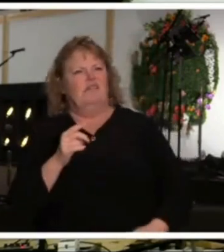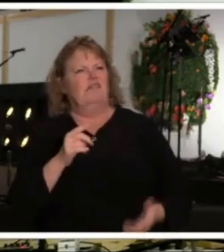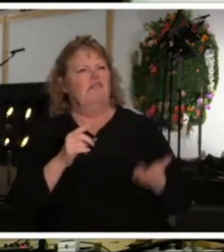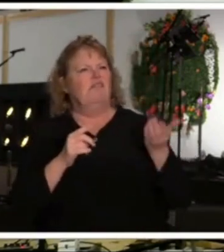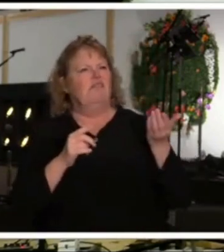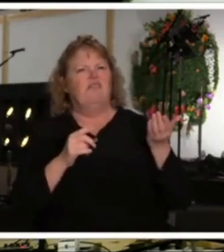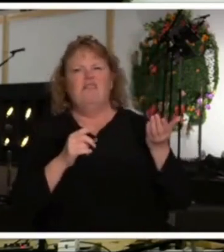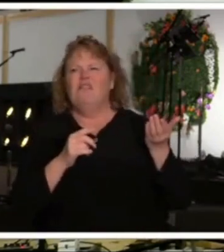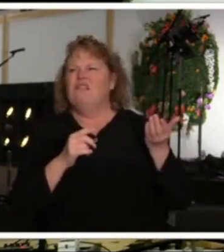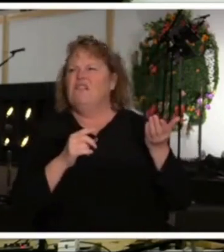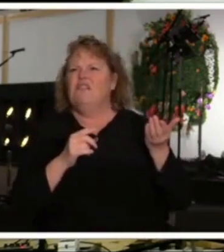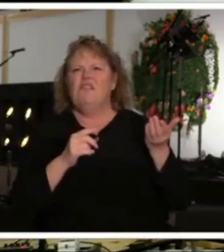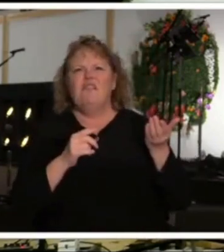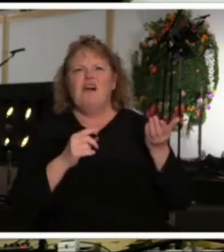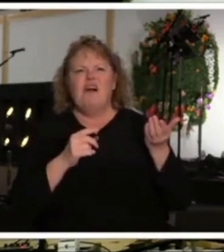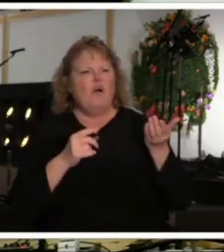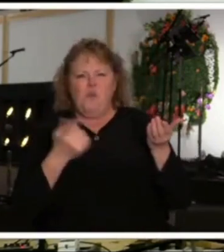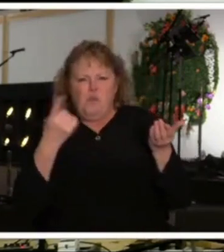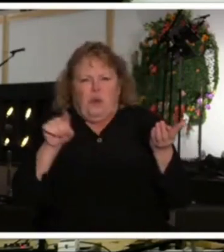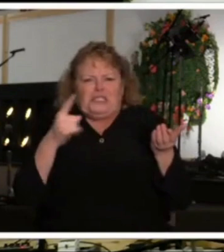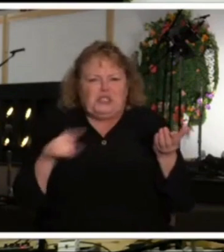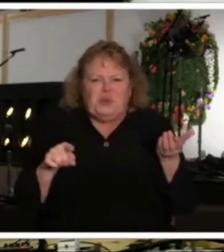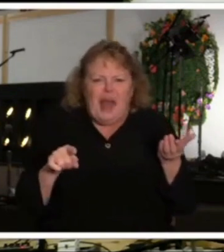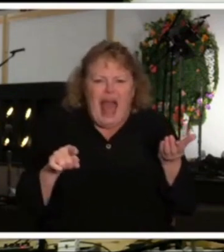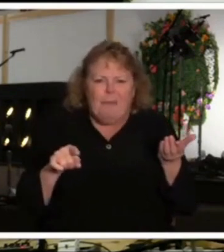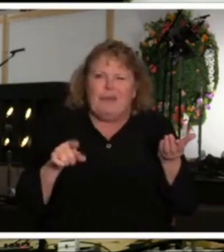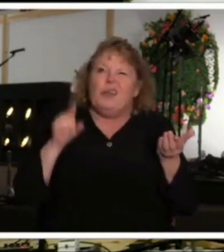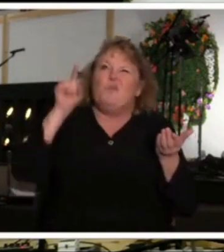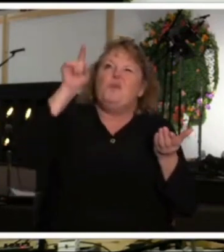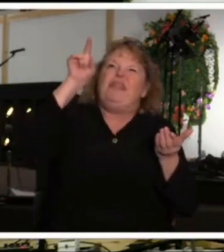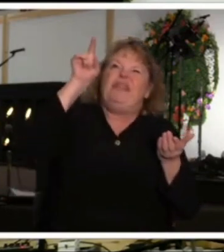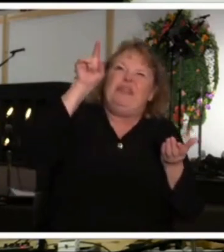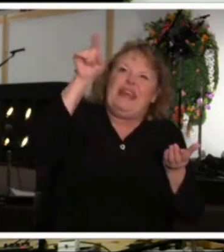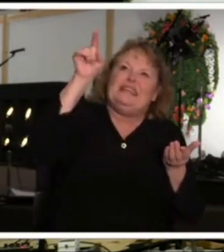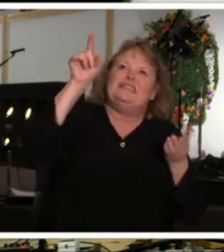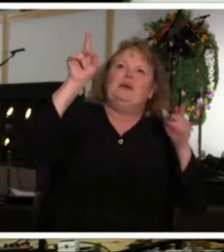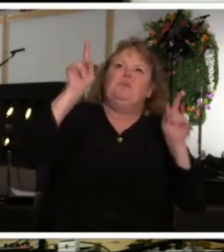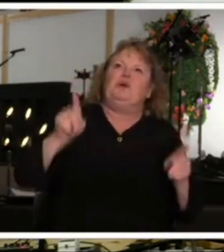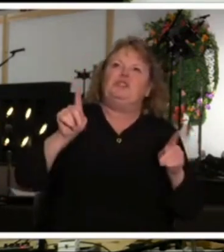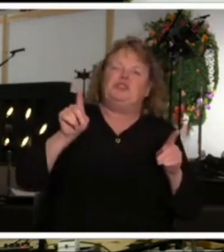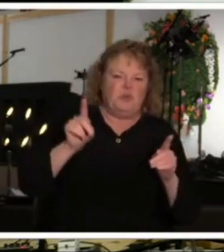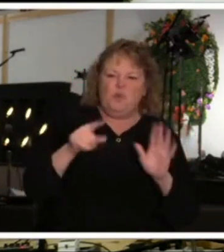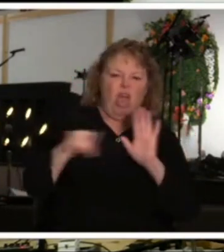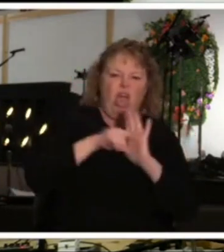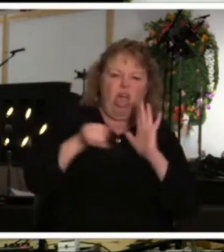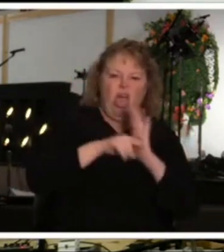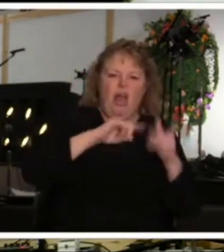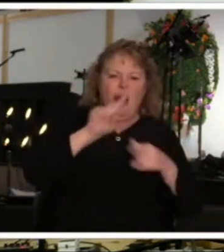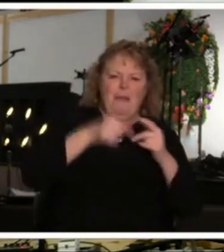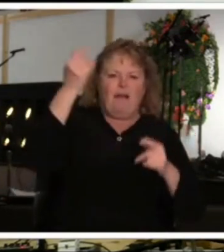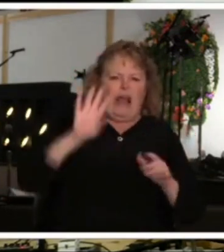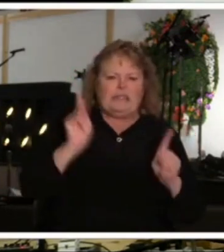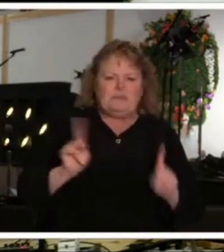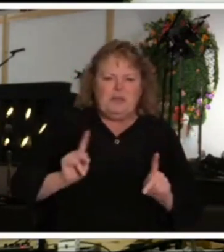what's going to happen to this uncircumcised Philistine who's talking trash about the people of